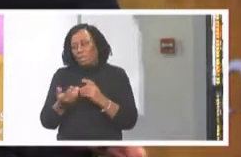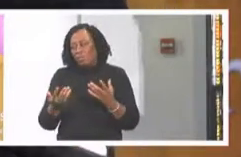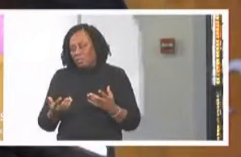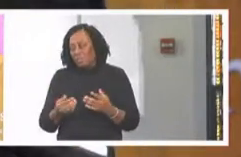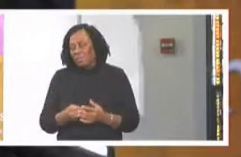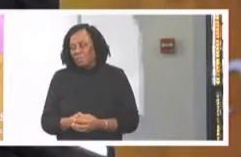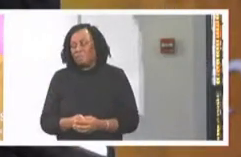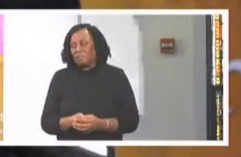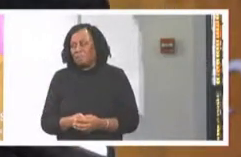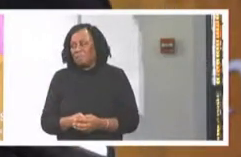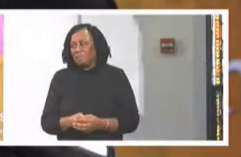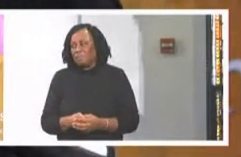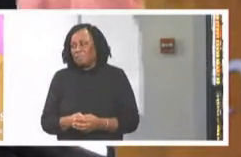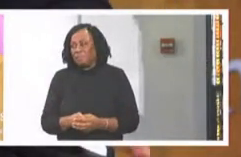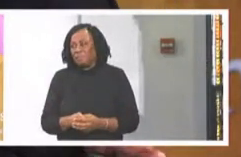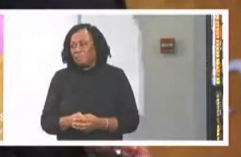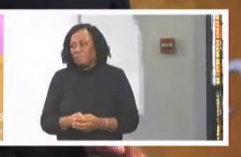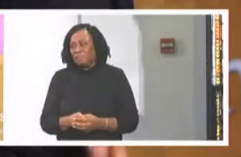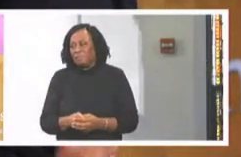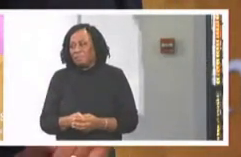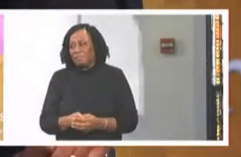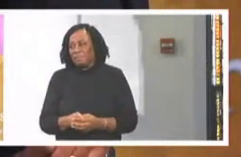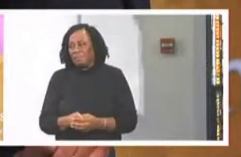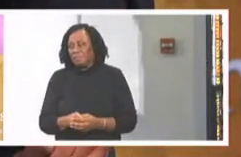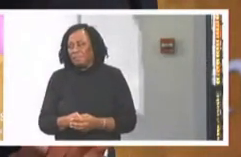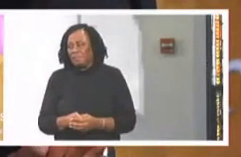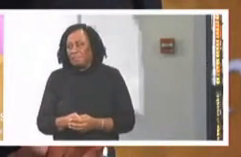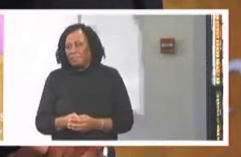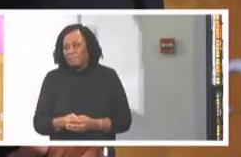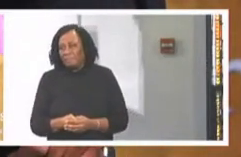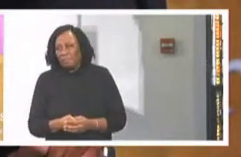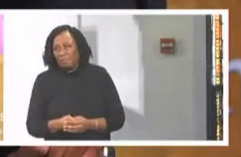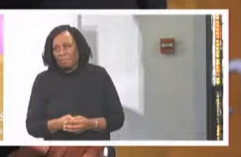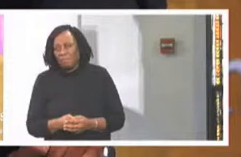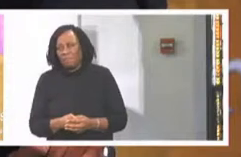Forget the fact that you never seem to get the breaks.